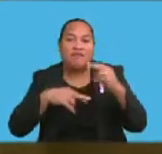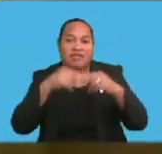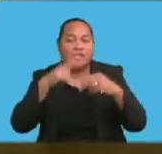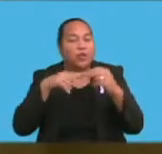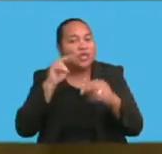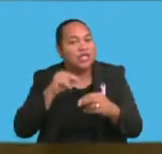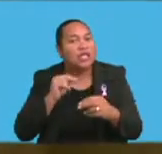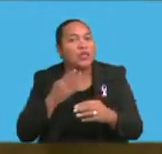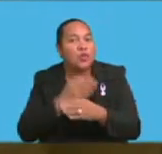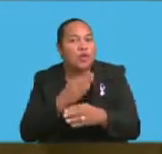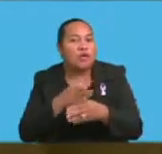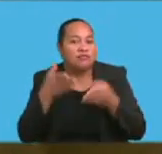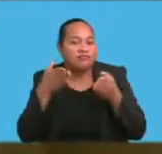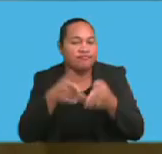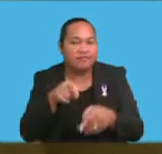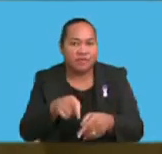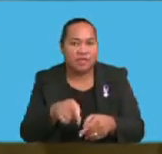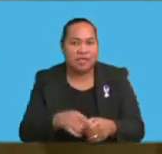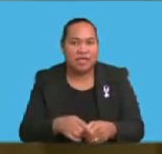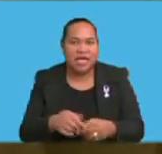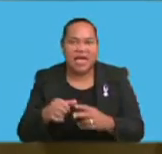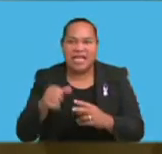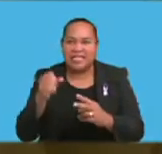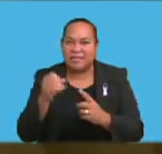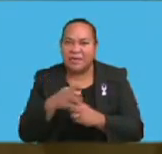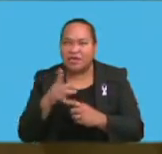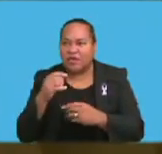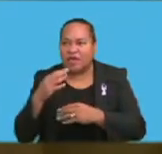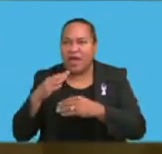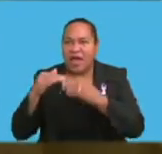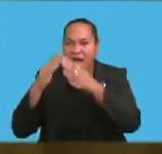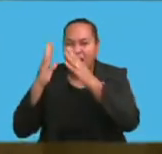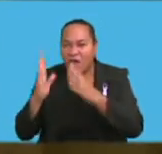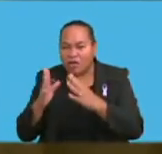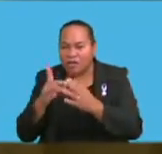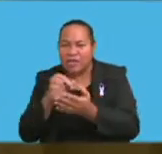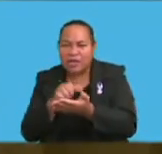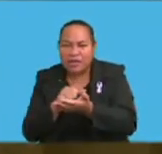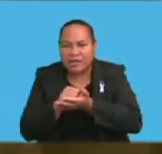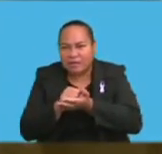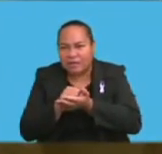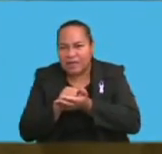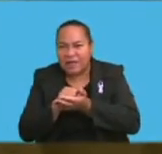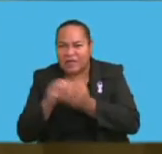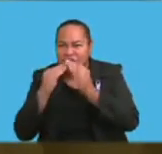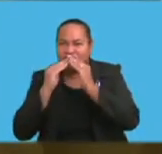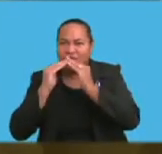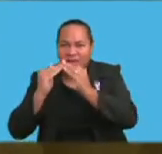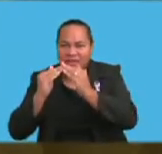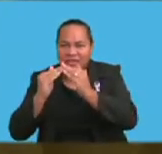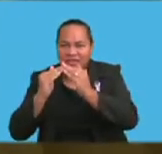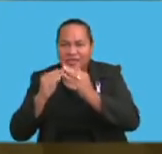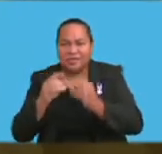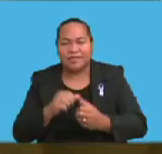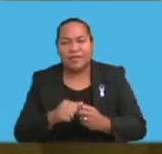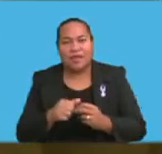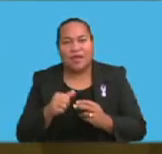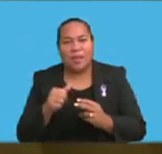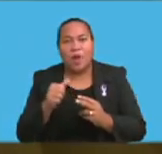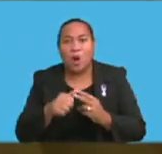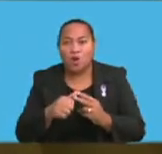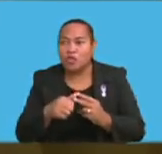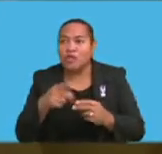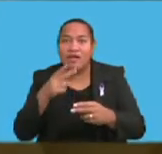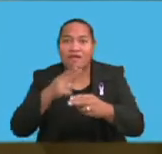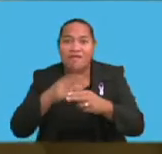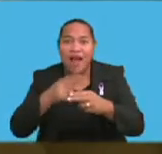on, particularly pack houses, storage sheds, and of course including the barns